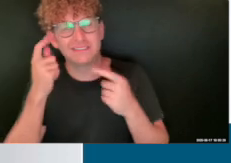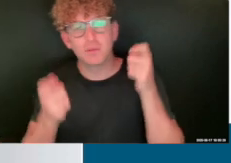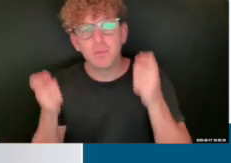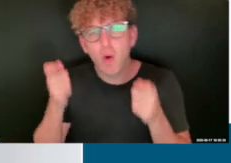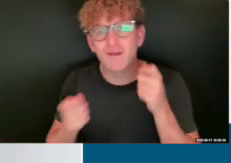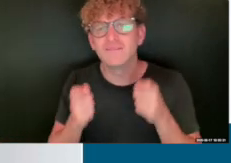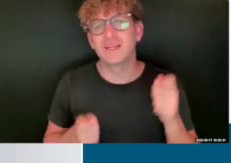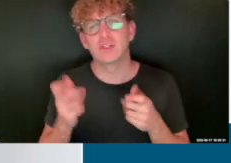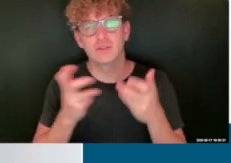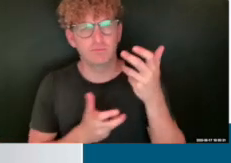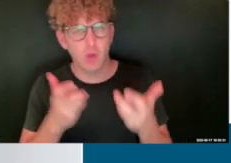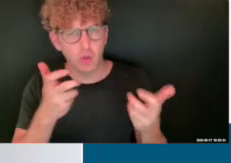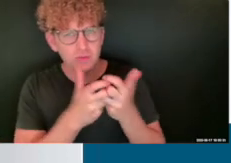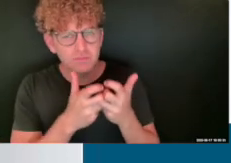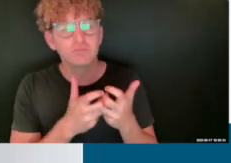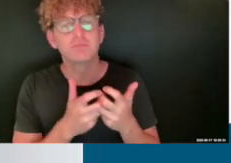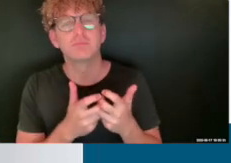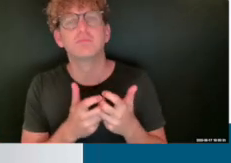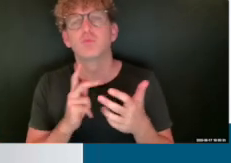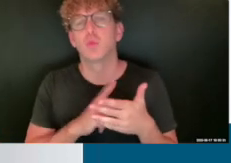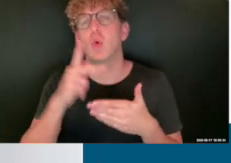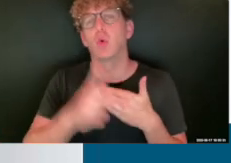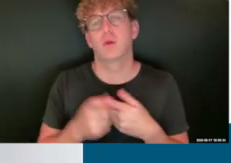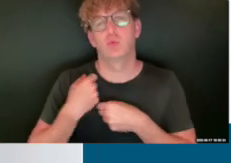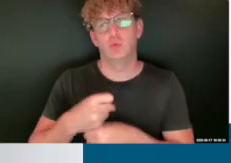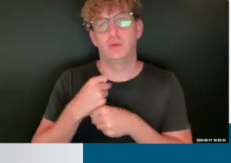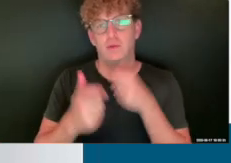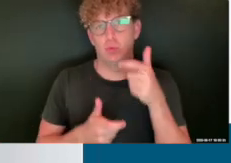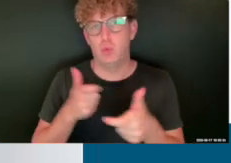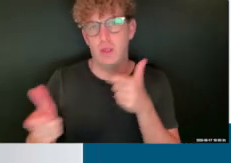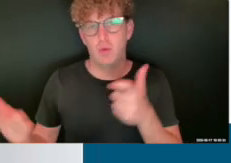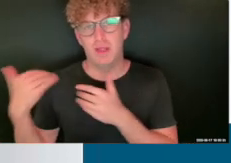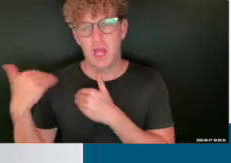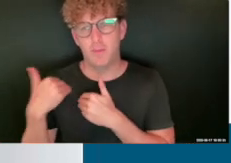So I want to remind everyone of our open door policy.